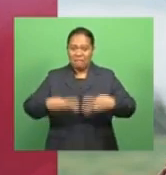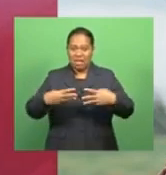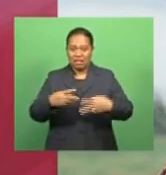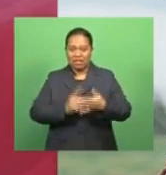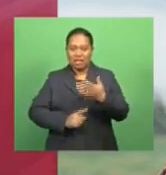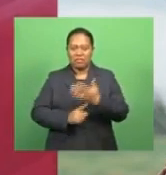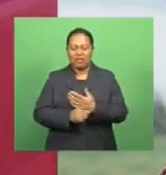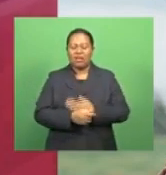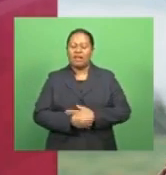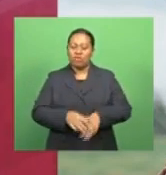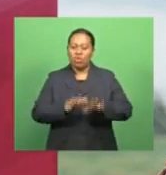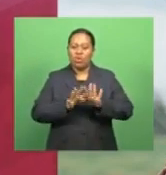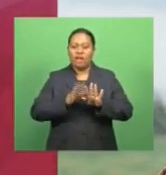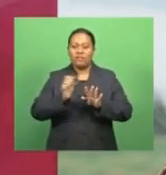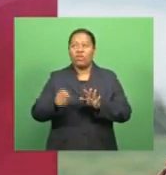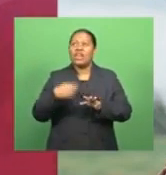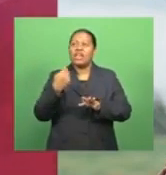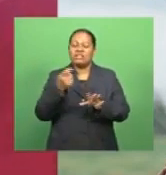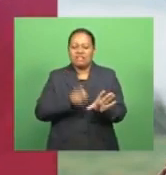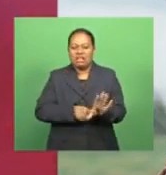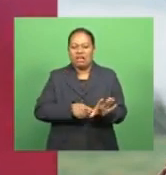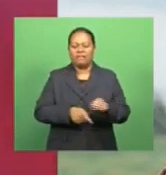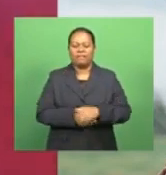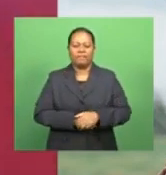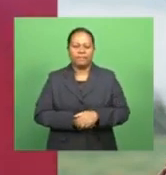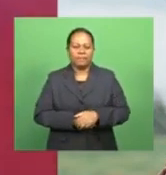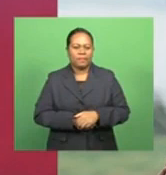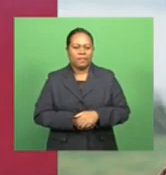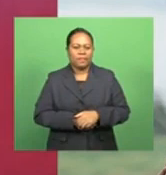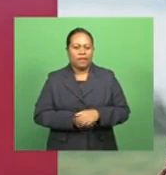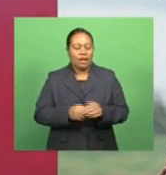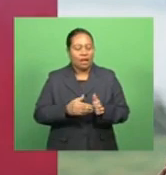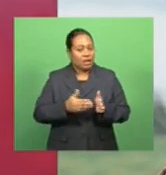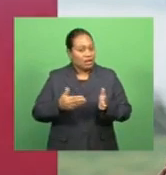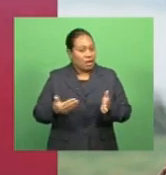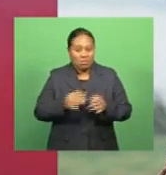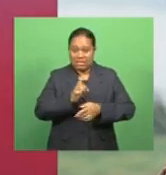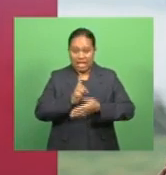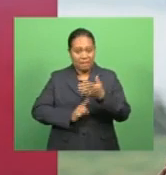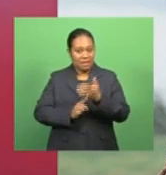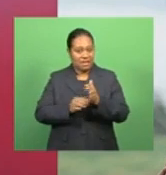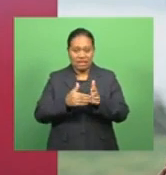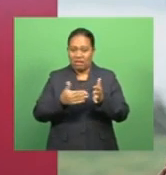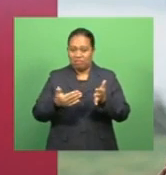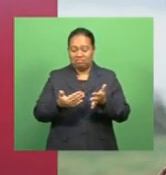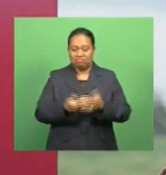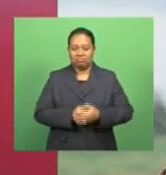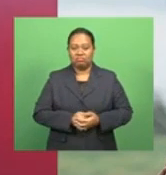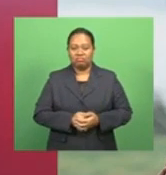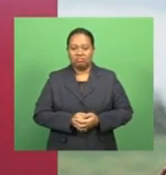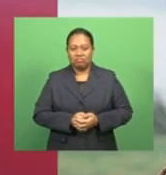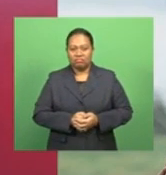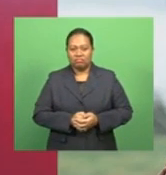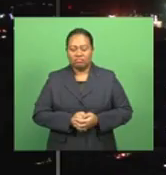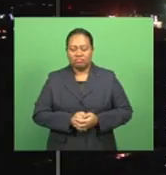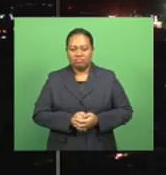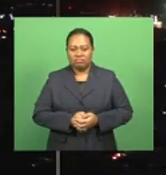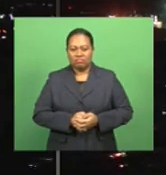us ready for next year. And now with what's happening, it's really like